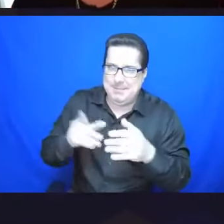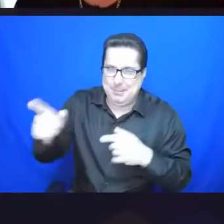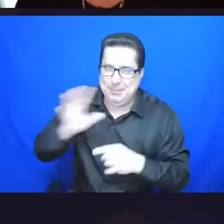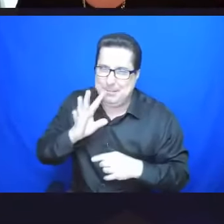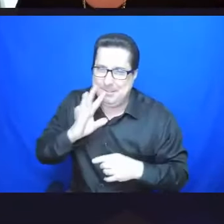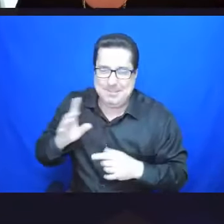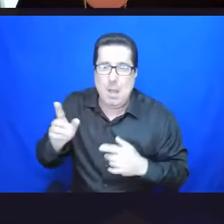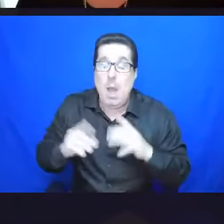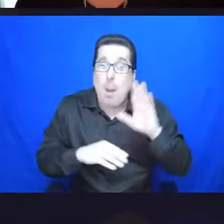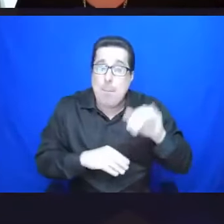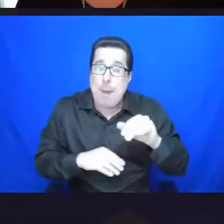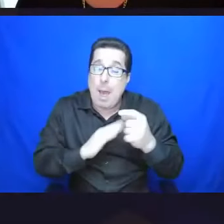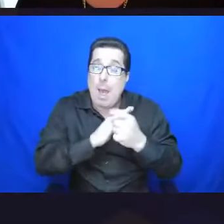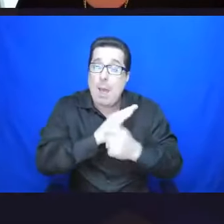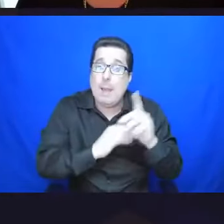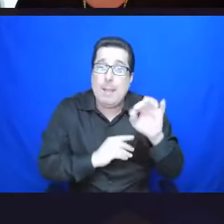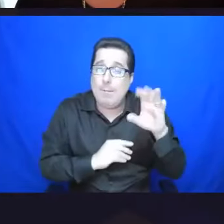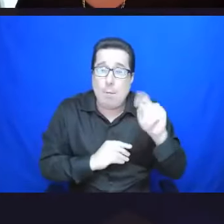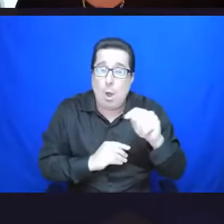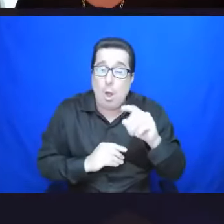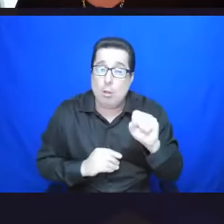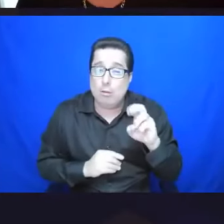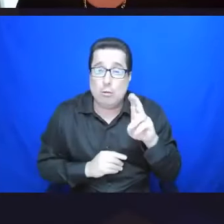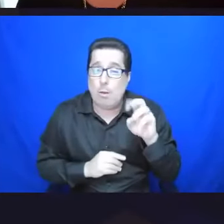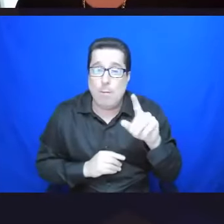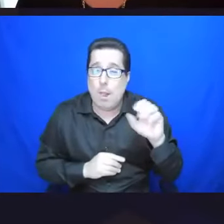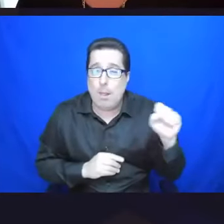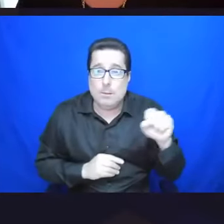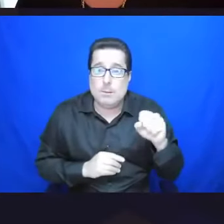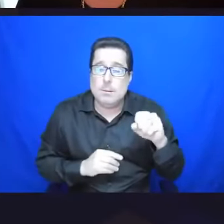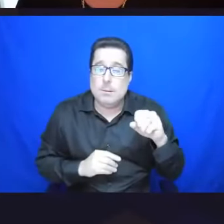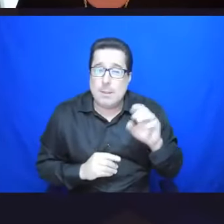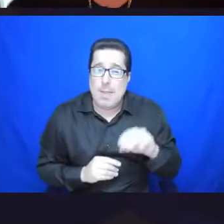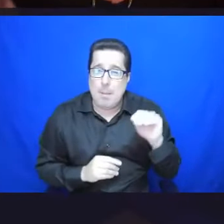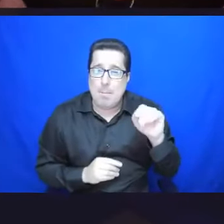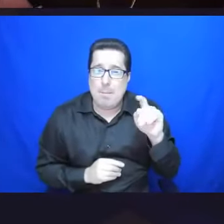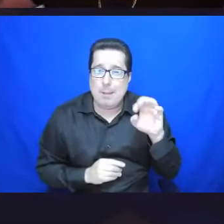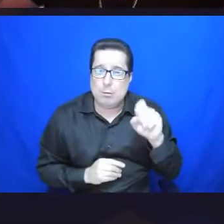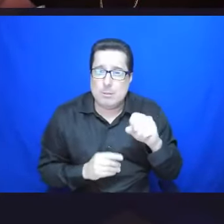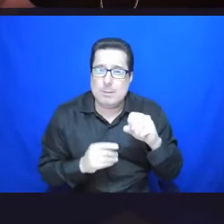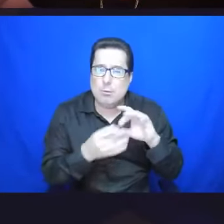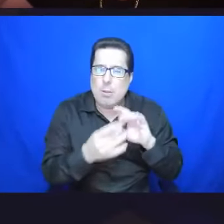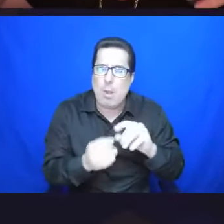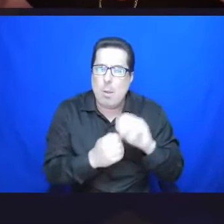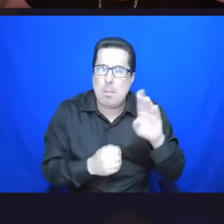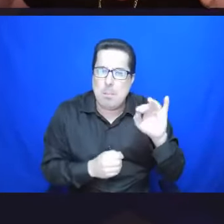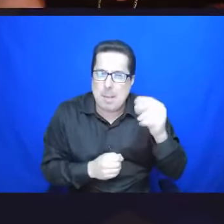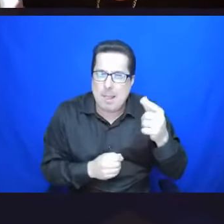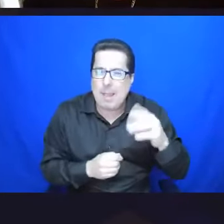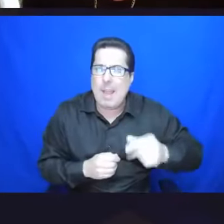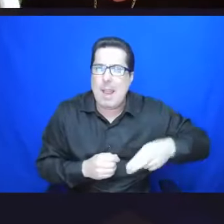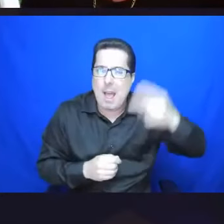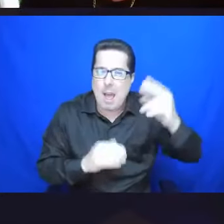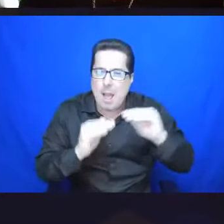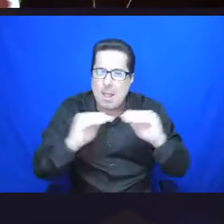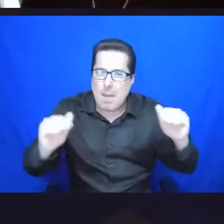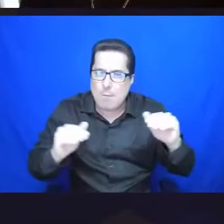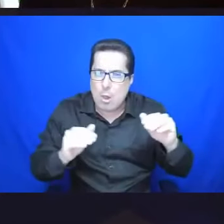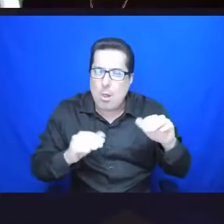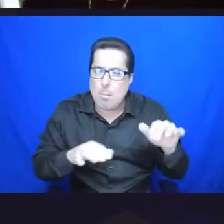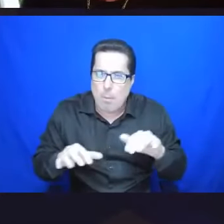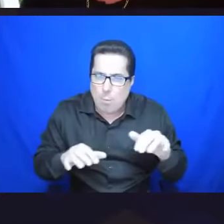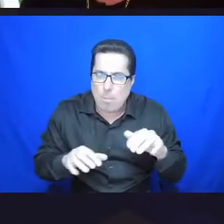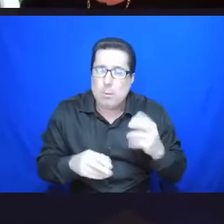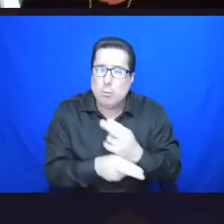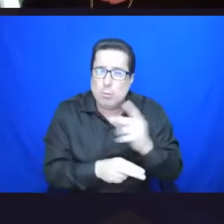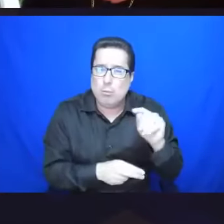By default, right? For example, with serverless, CloudWatch is going to give you metrics related to building and high-level performance. So using a